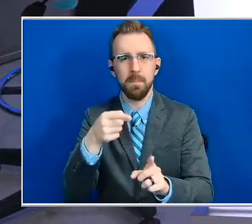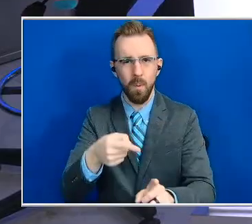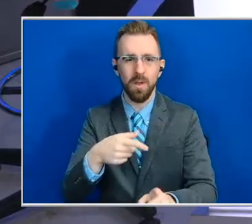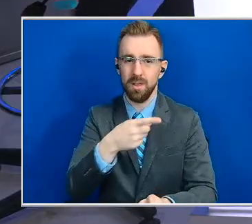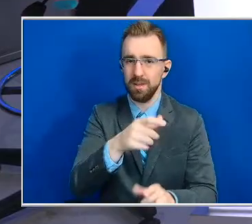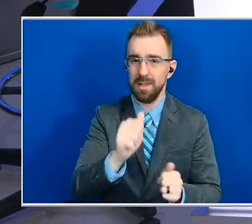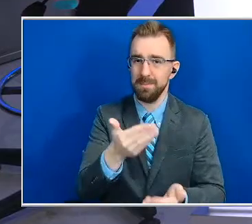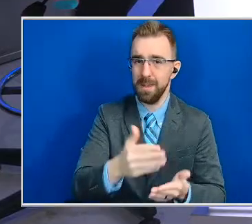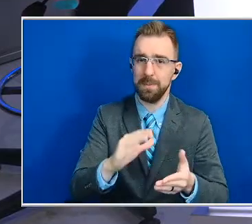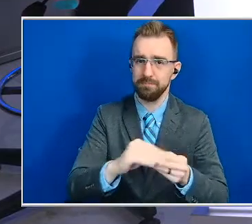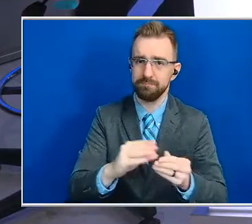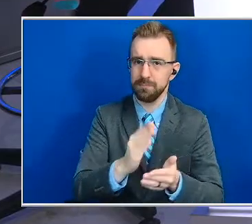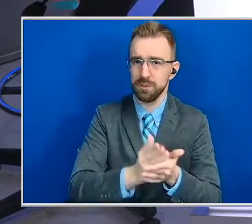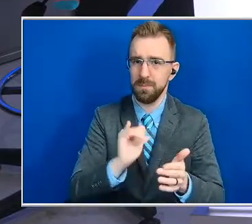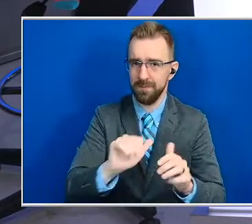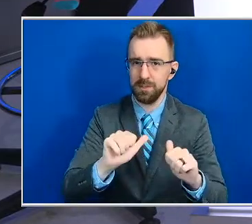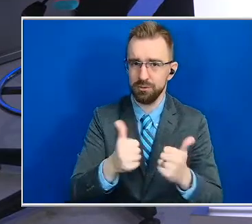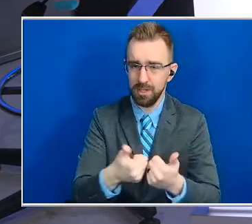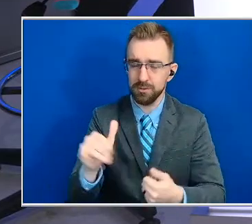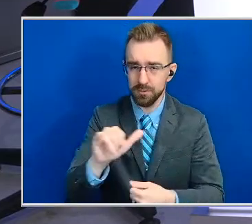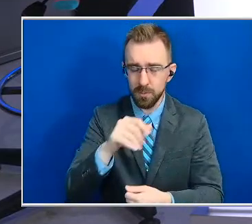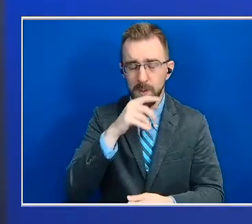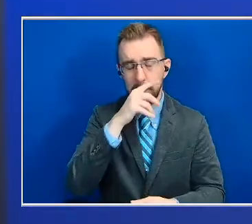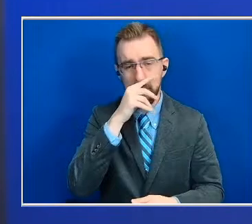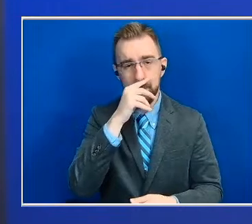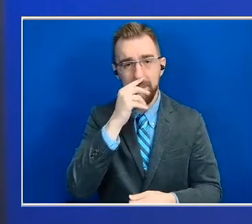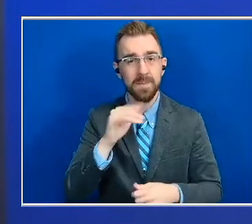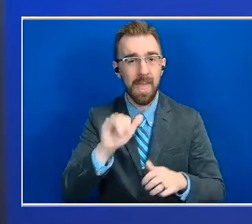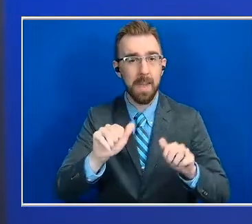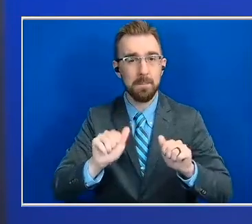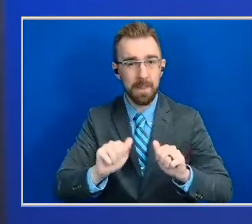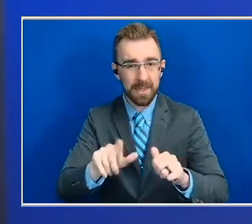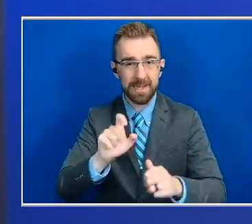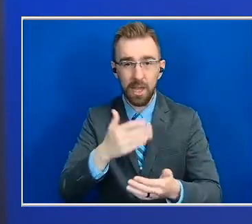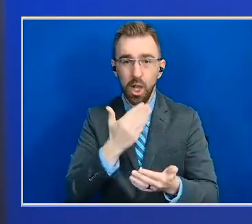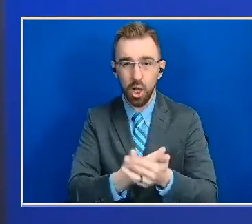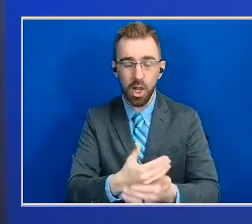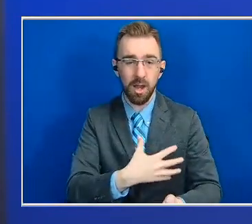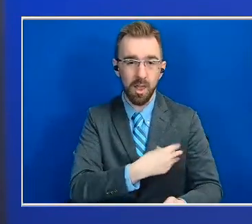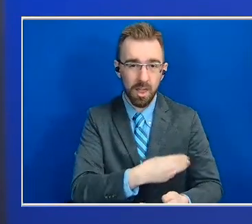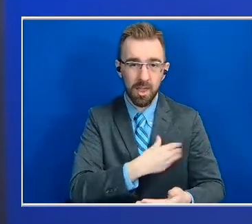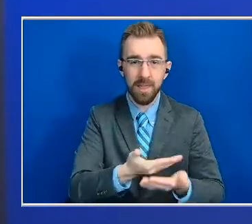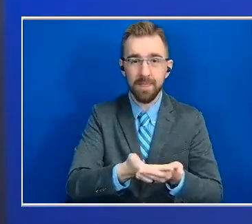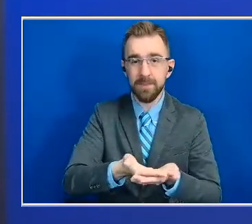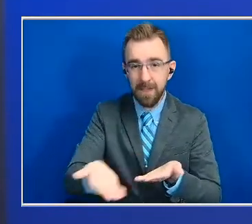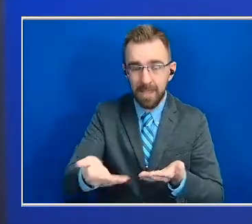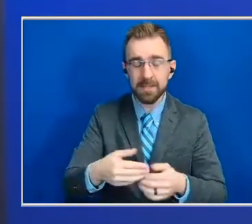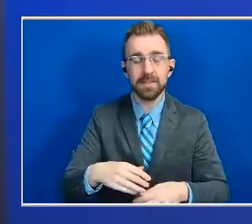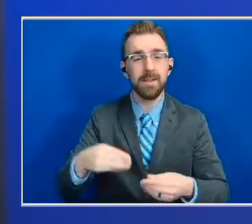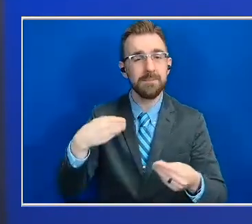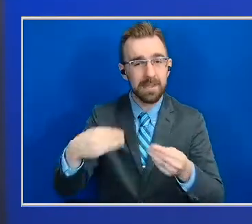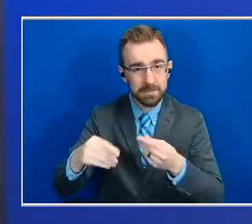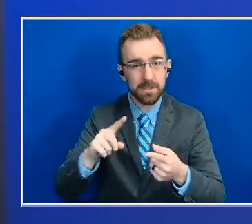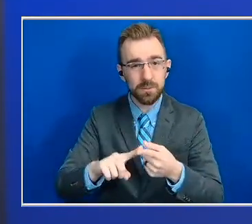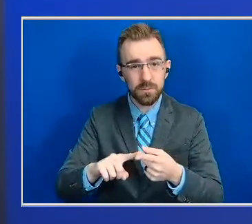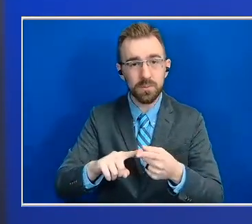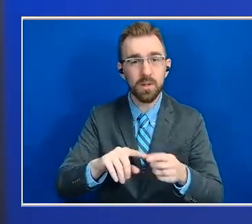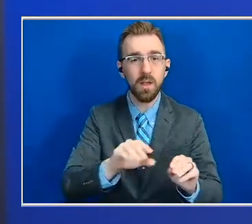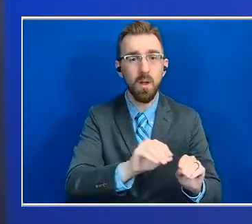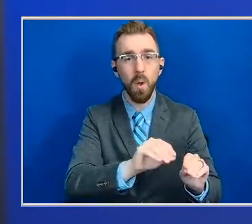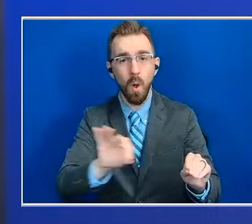these challenges too. But that ability, you need a really good pump. You need that flexibility to be able to get off of your unit,